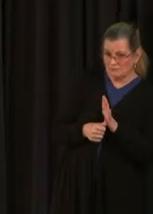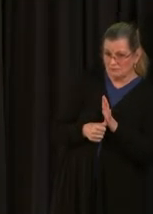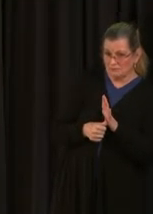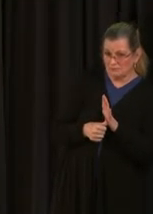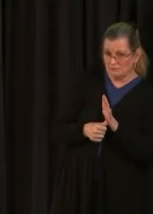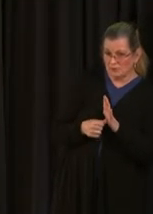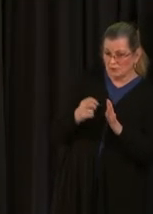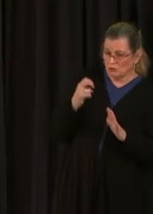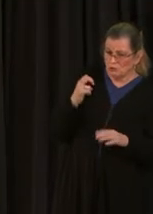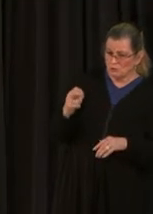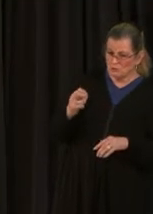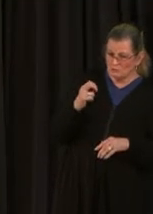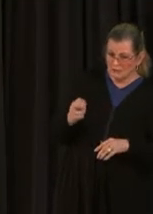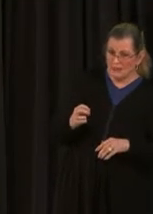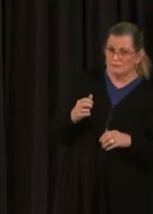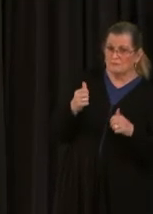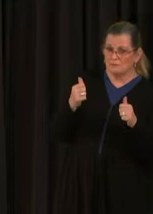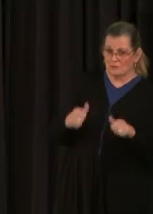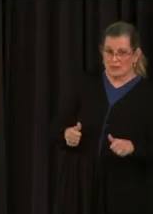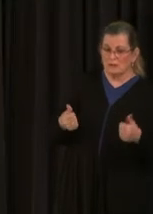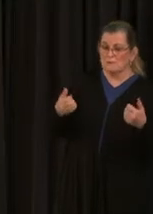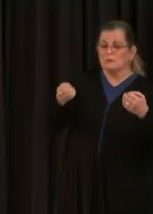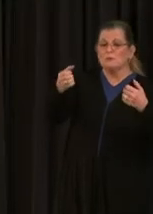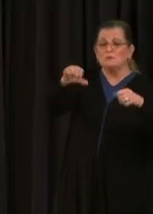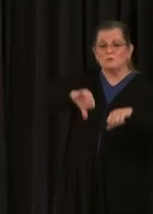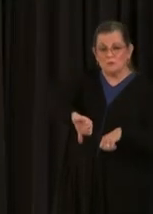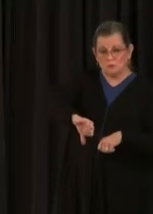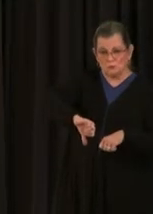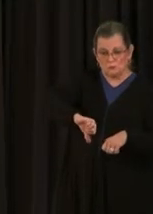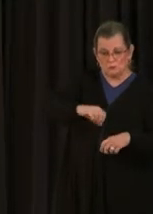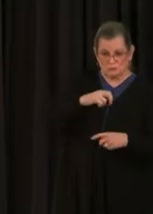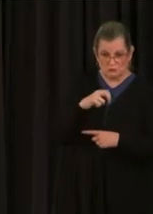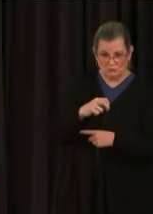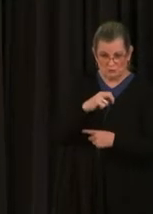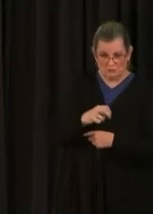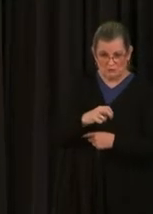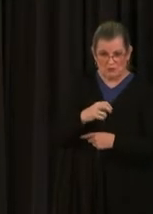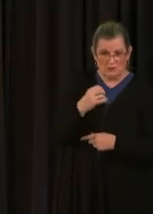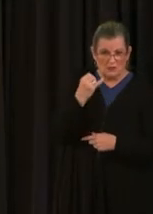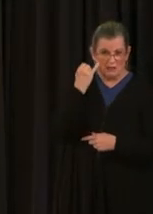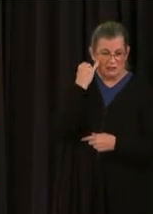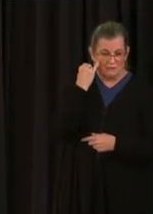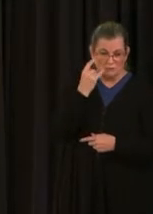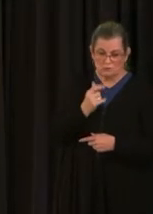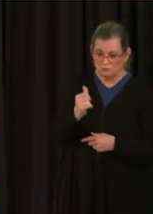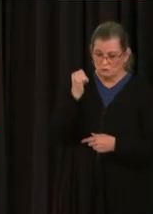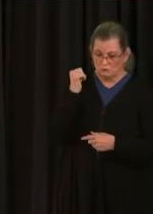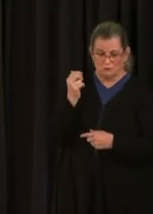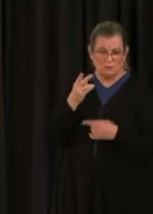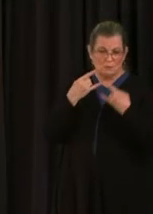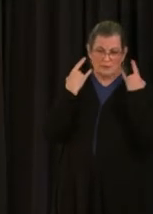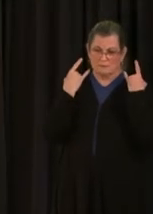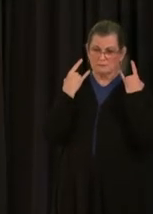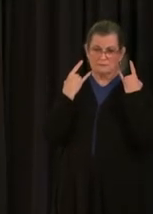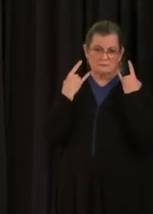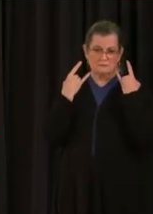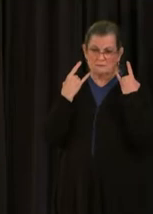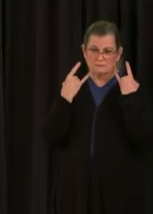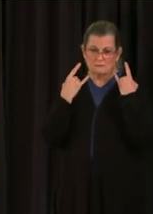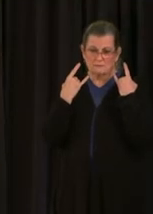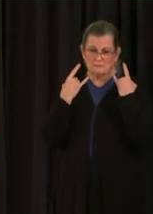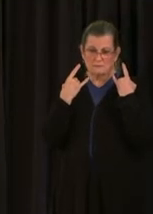the system and are in regular communication with the CDC to ensure that we adhere to the latest